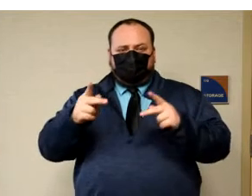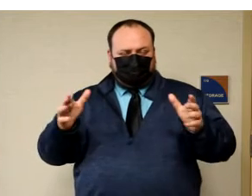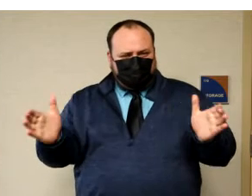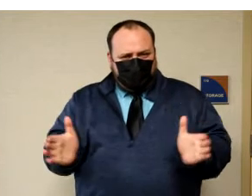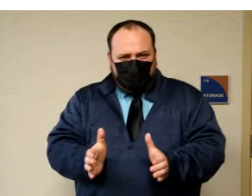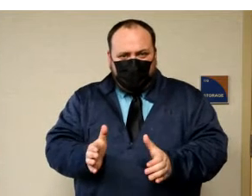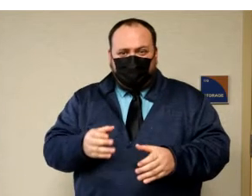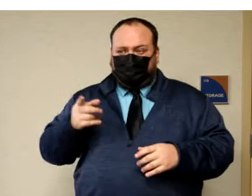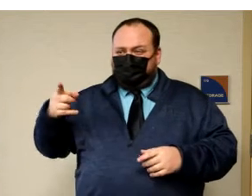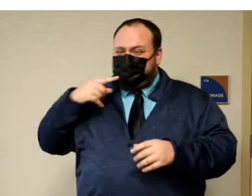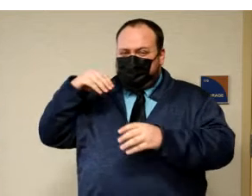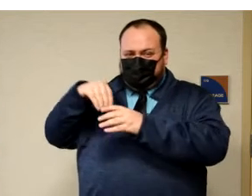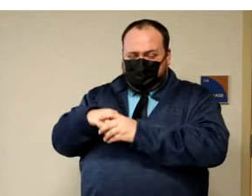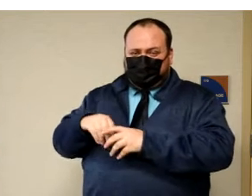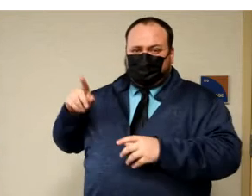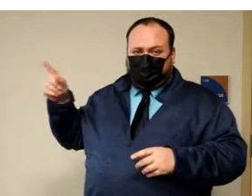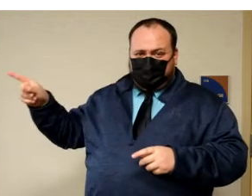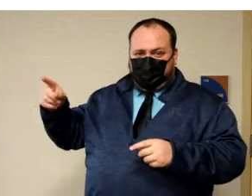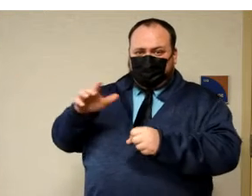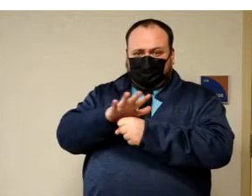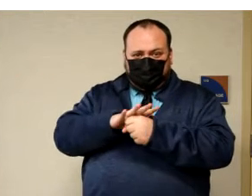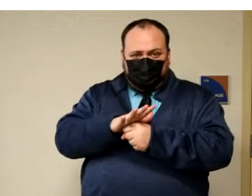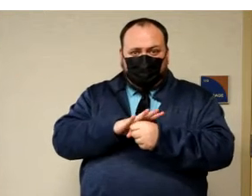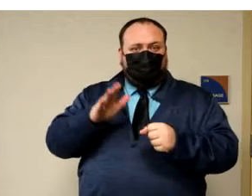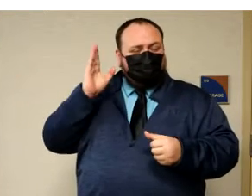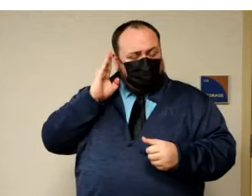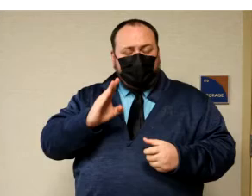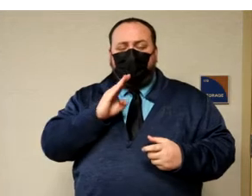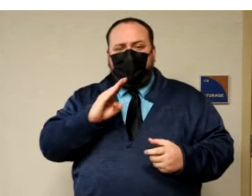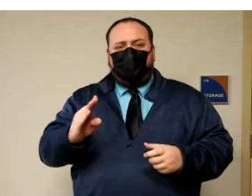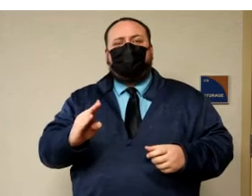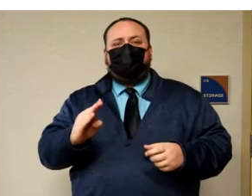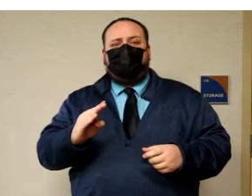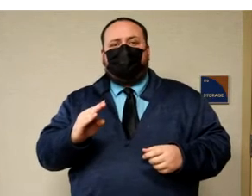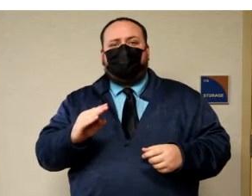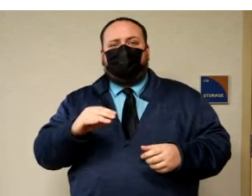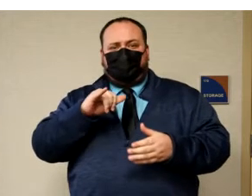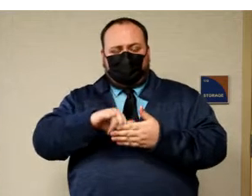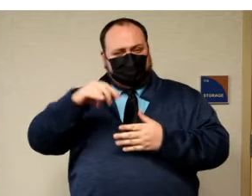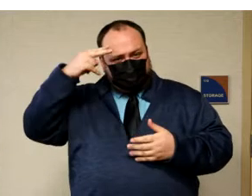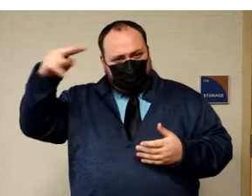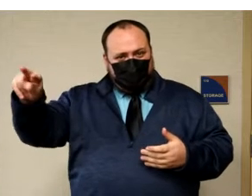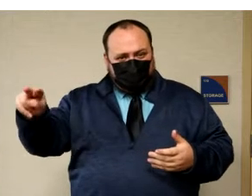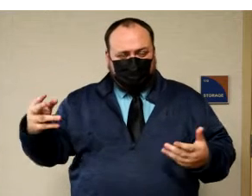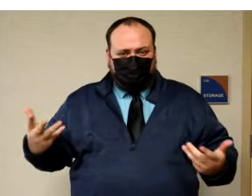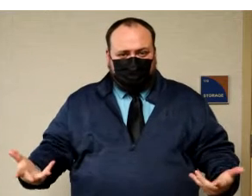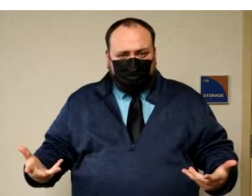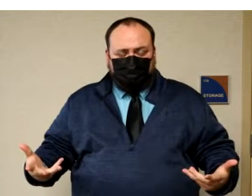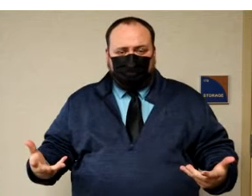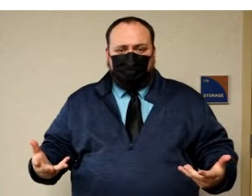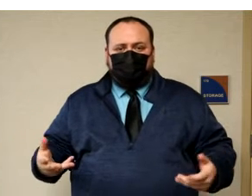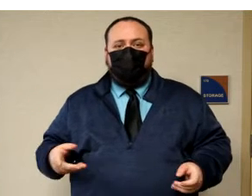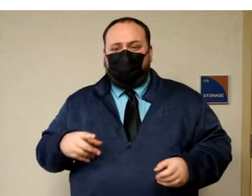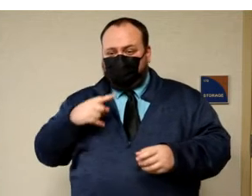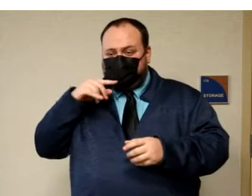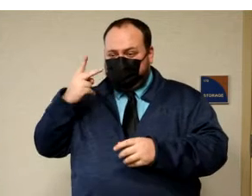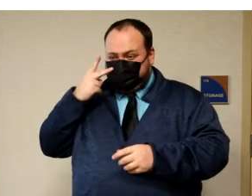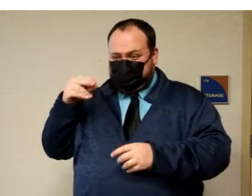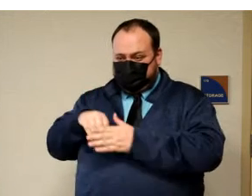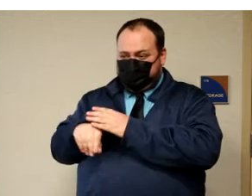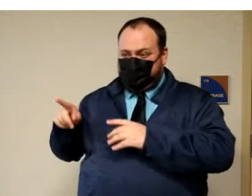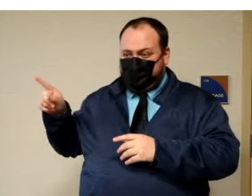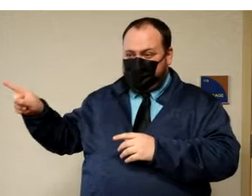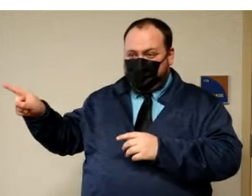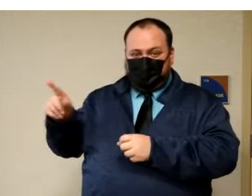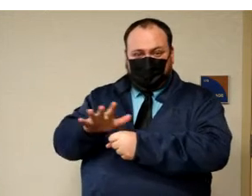that you're going to have in all of these districts is going to be the Hispanic CVAP. So you can see that this district has